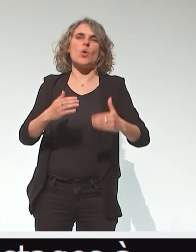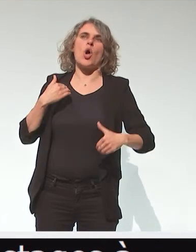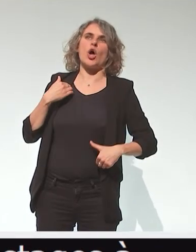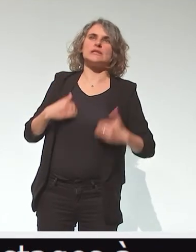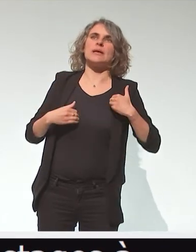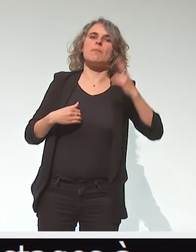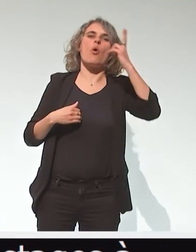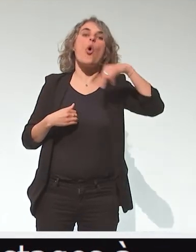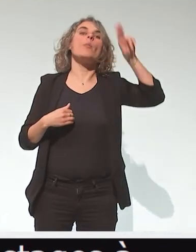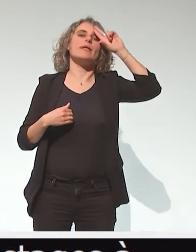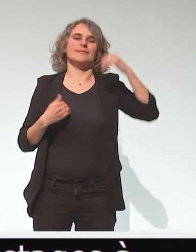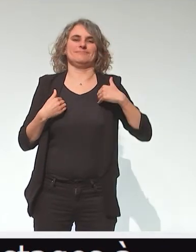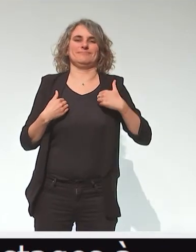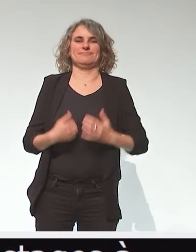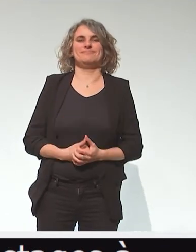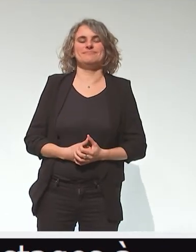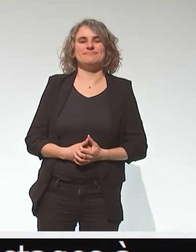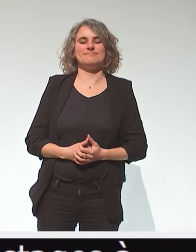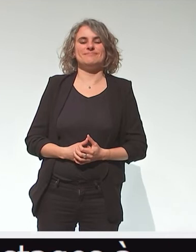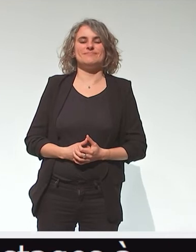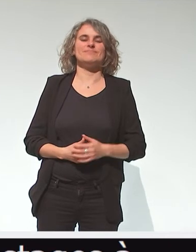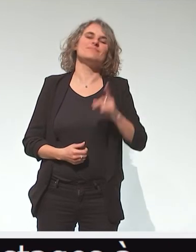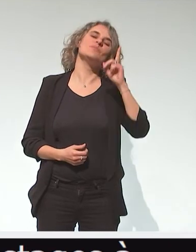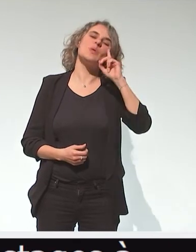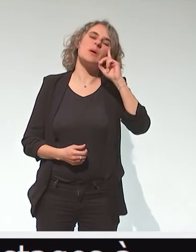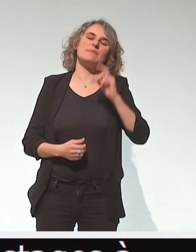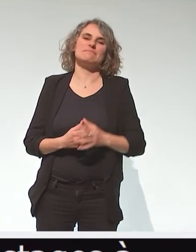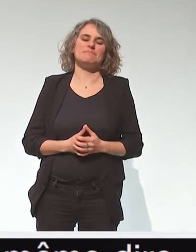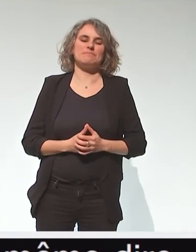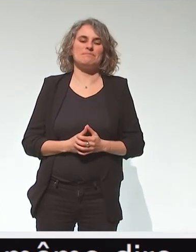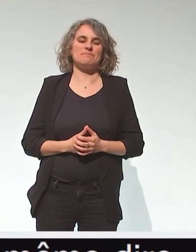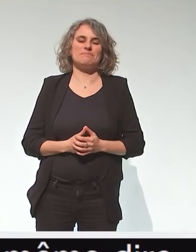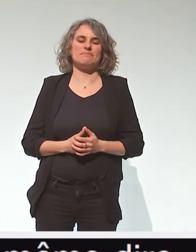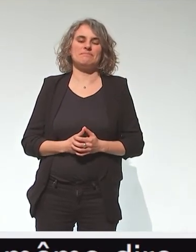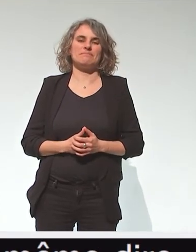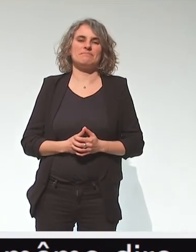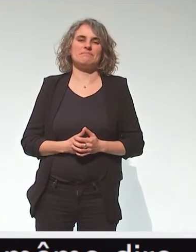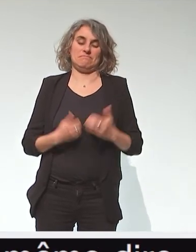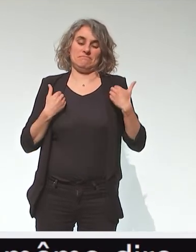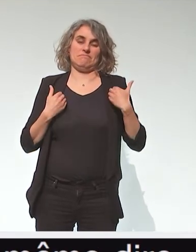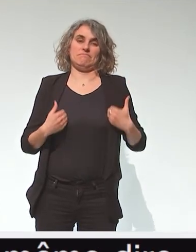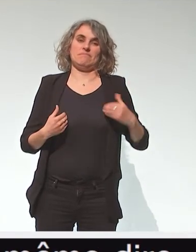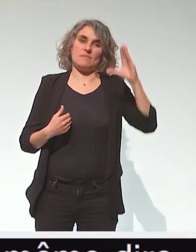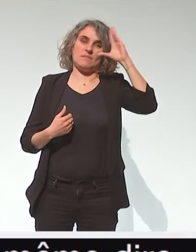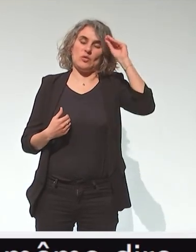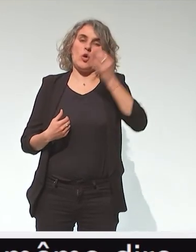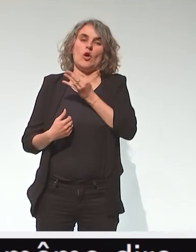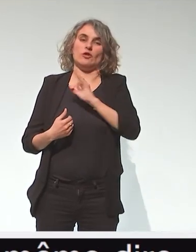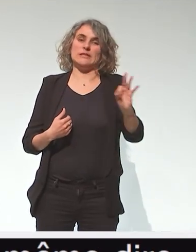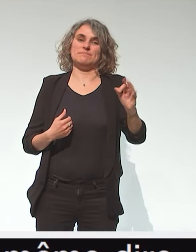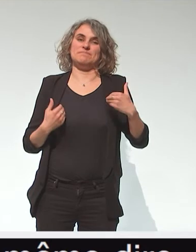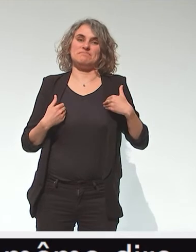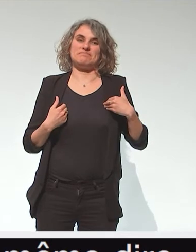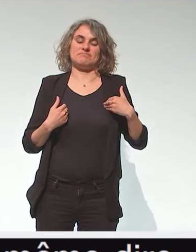that I am a kind of a disabled European, as it were, because I was a young